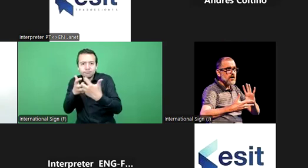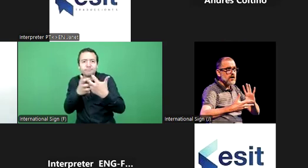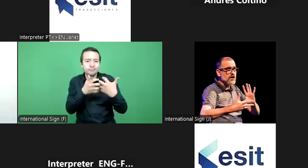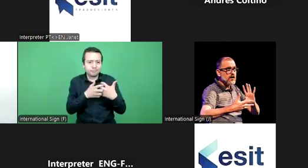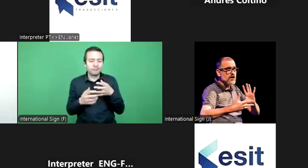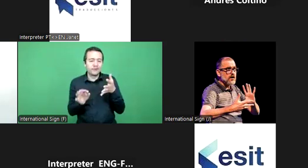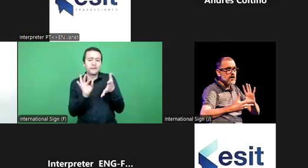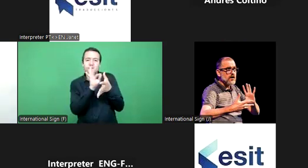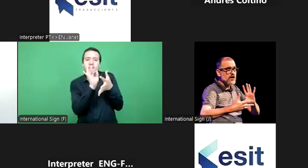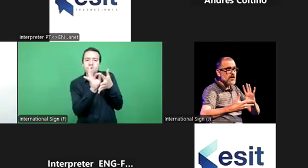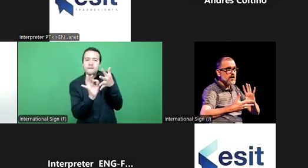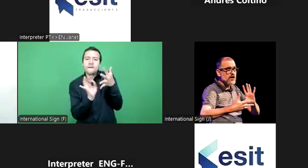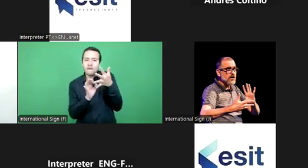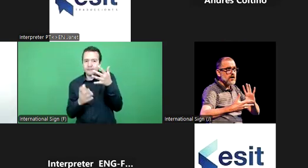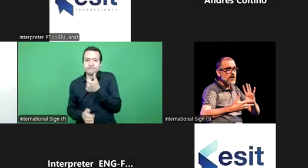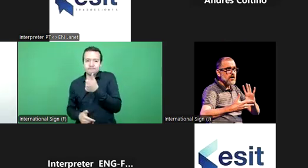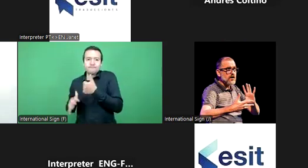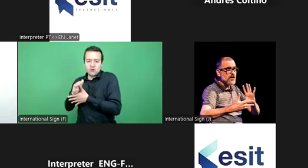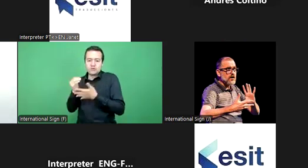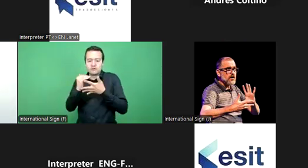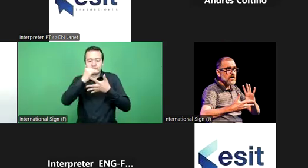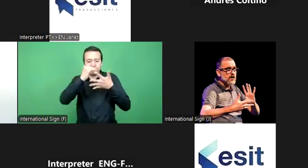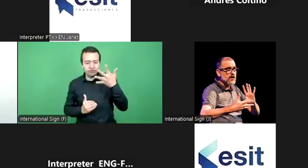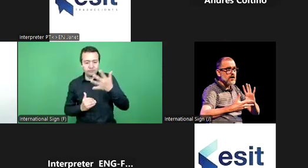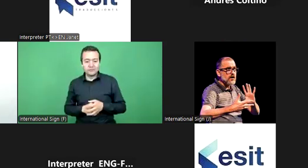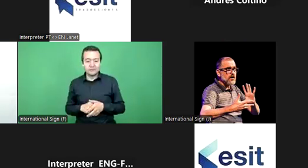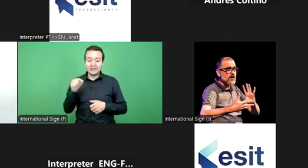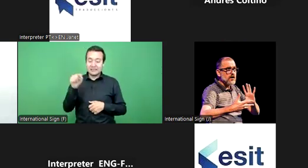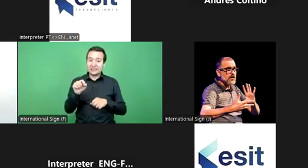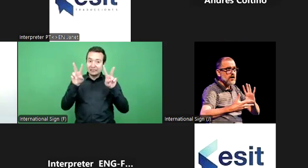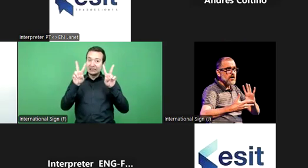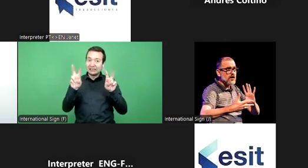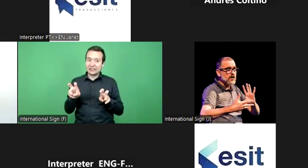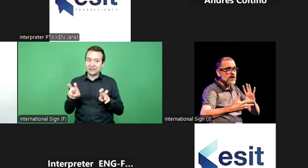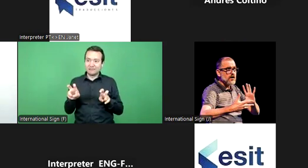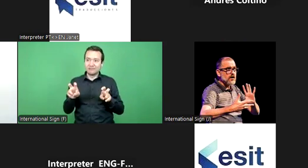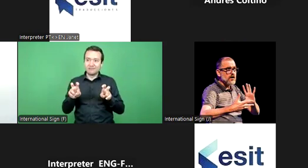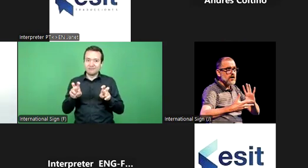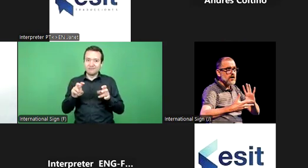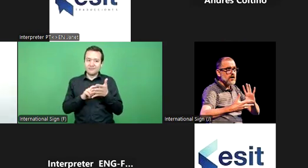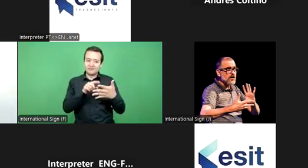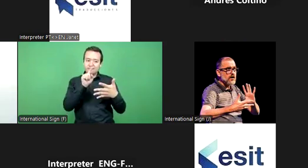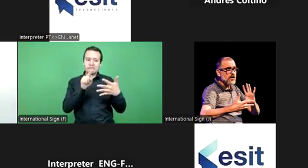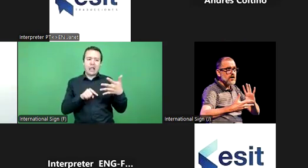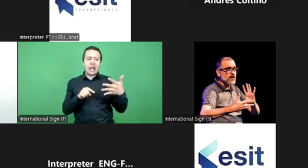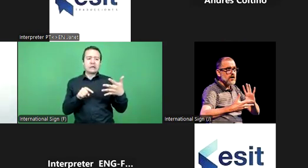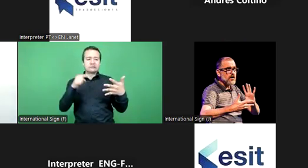implement in fast order. And it also aligns with the government's agenda of digital transformation on a